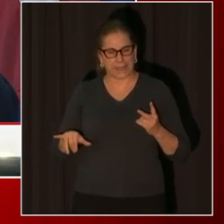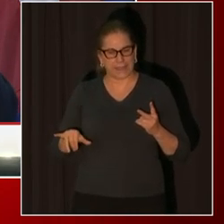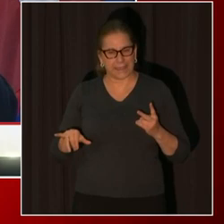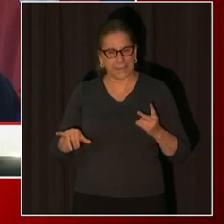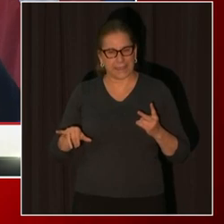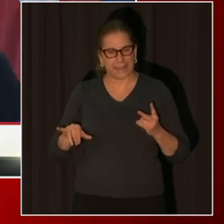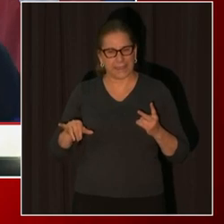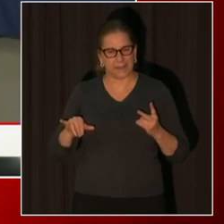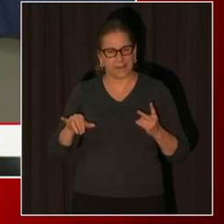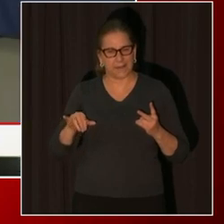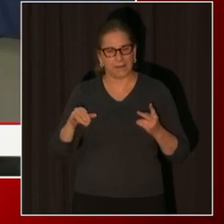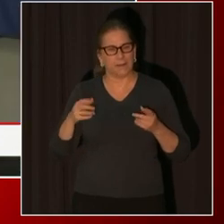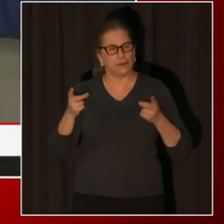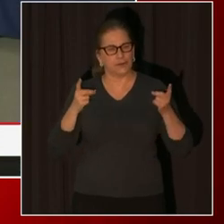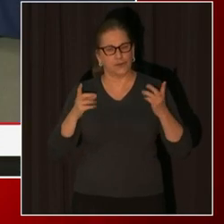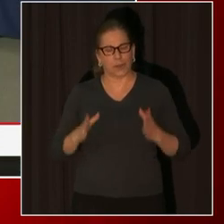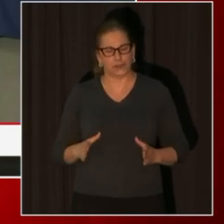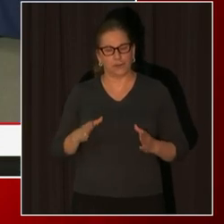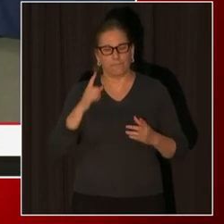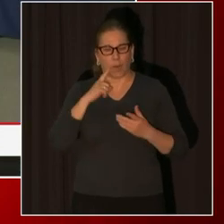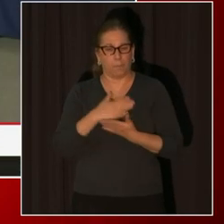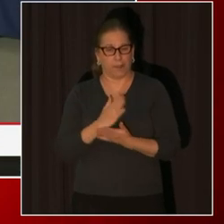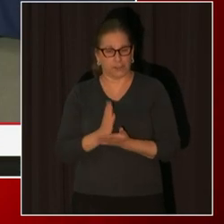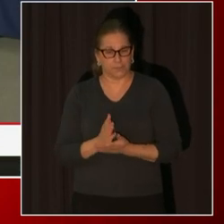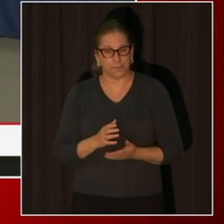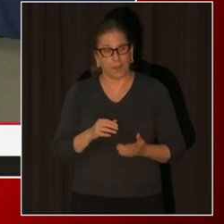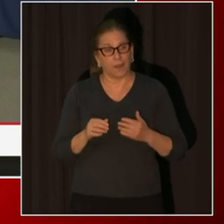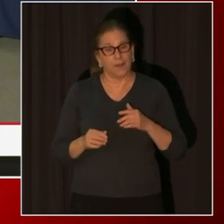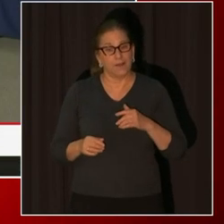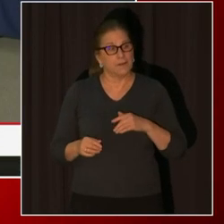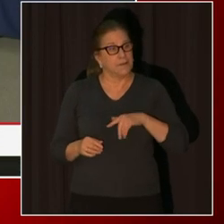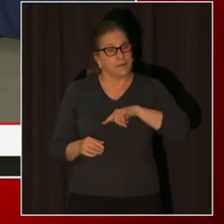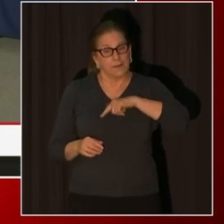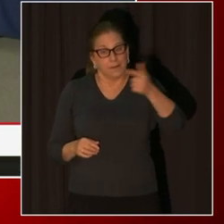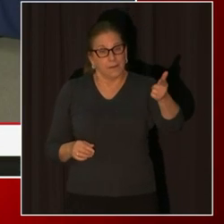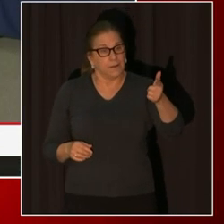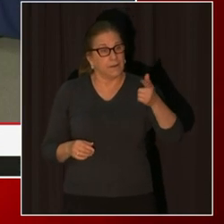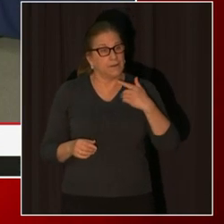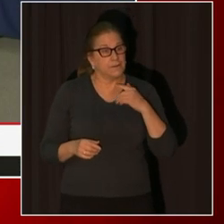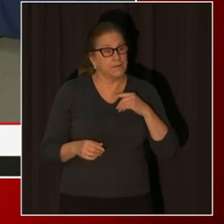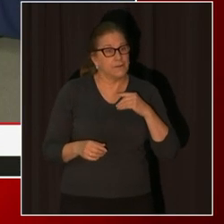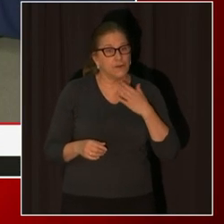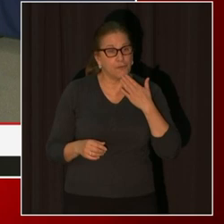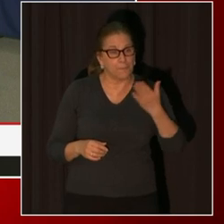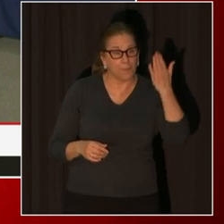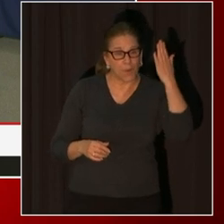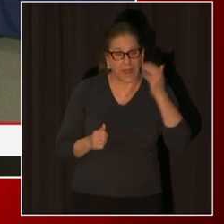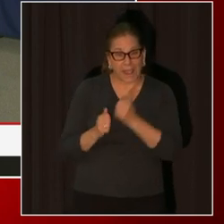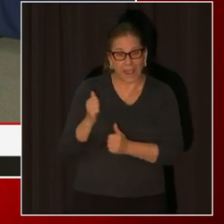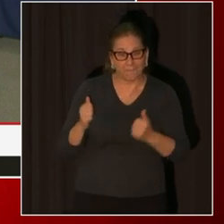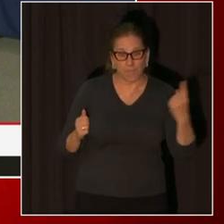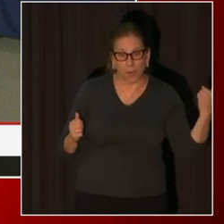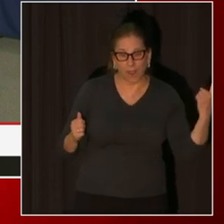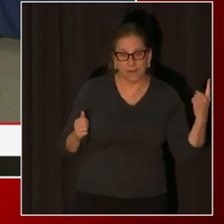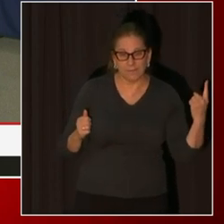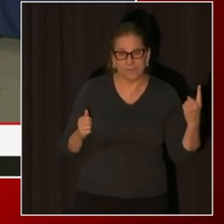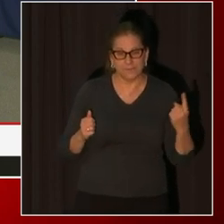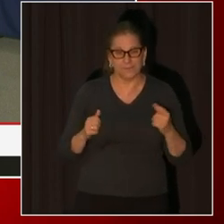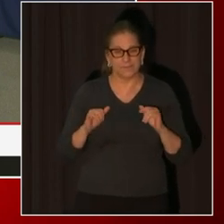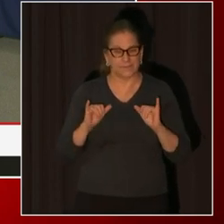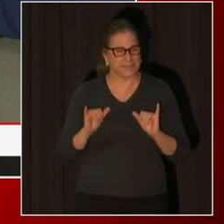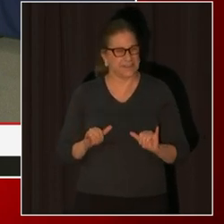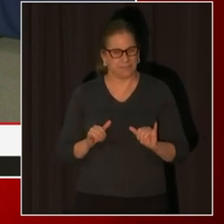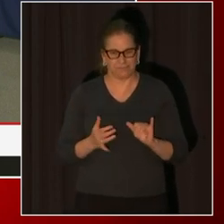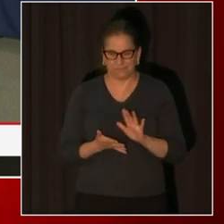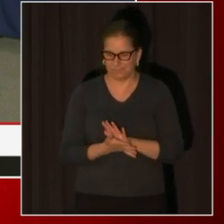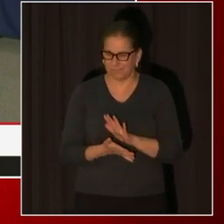Thank you, Madam Mayor, and good morning to everybody. So this is the same process that we followed the last couple of months with regard to the